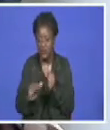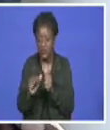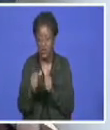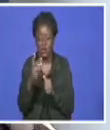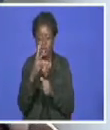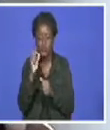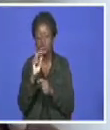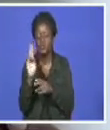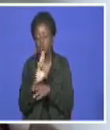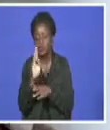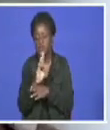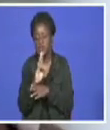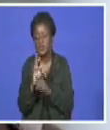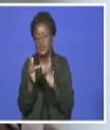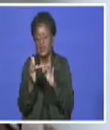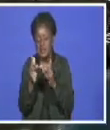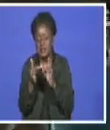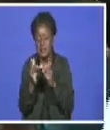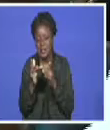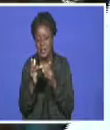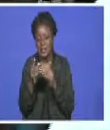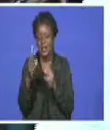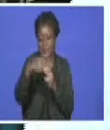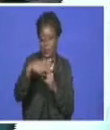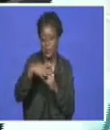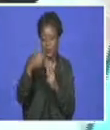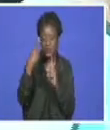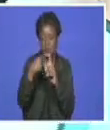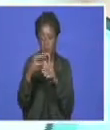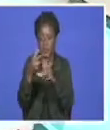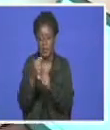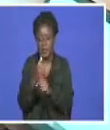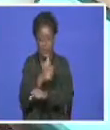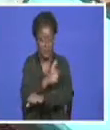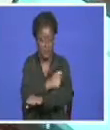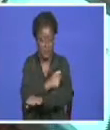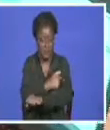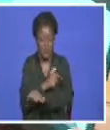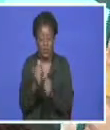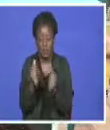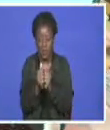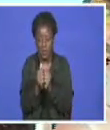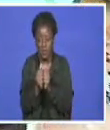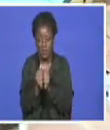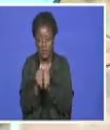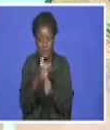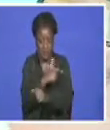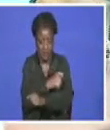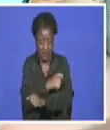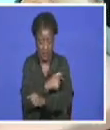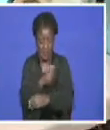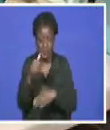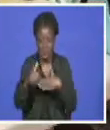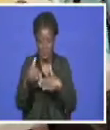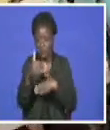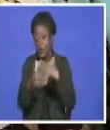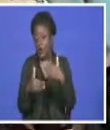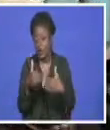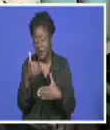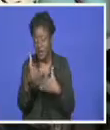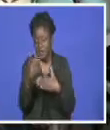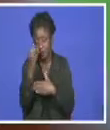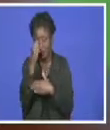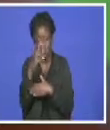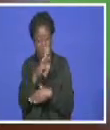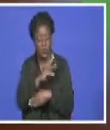platform to be vaccinated. With the COVID-19 vaccination rollout in progress, Minister Wells says he does not